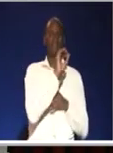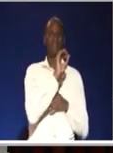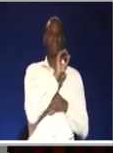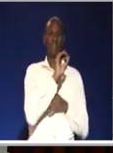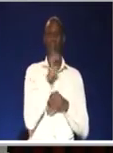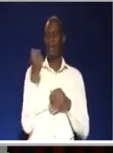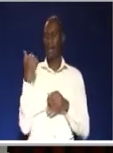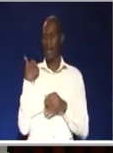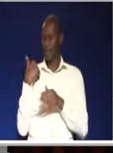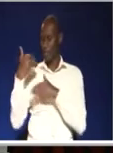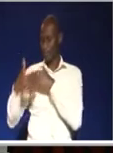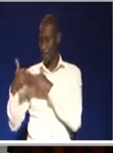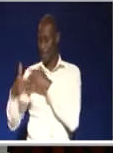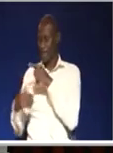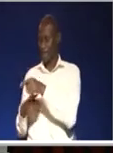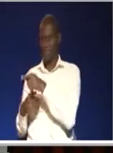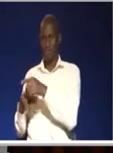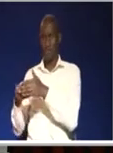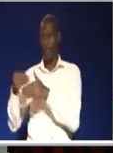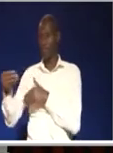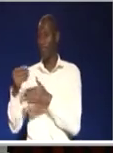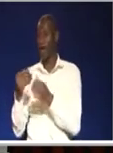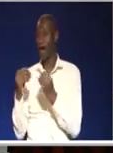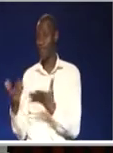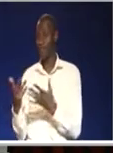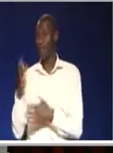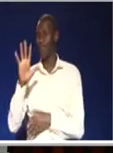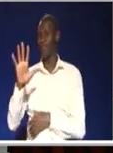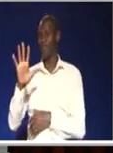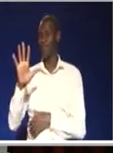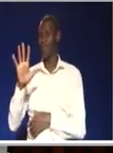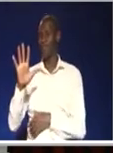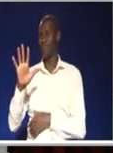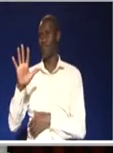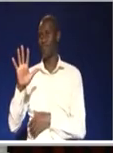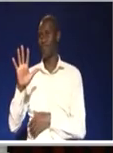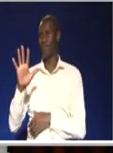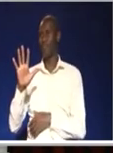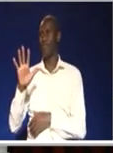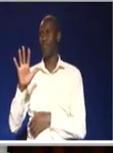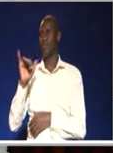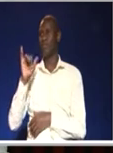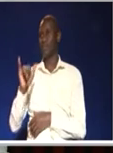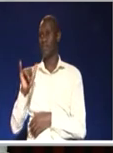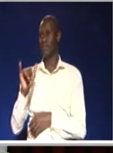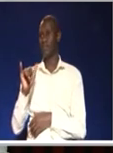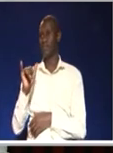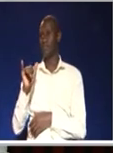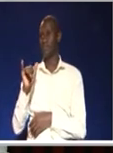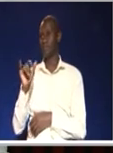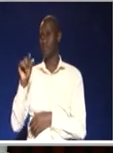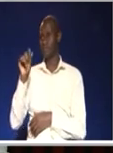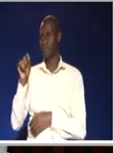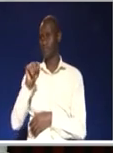the number of loaves bought that week was 5 units. That is the midpoint of this